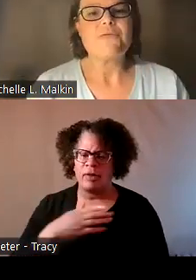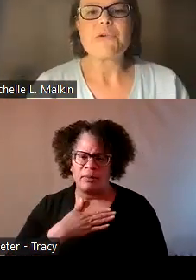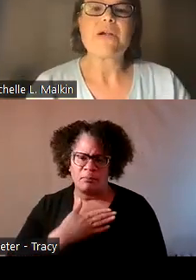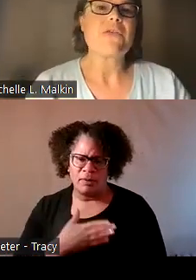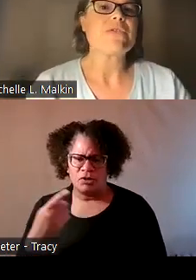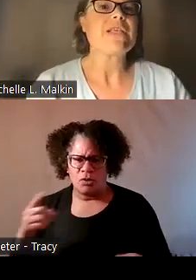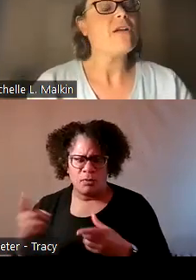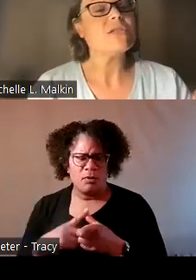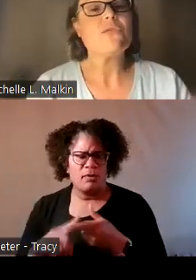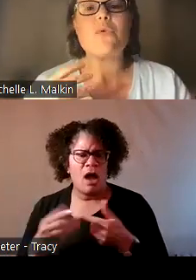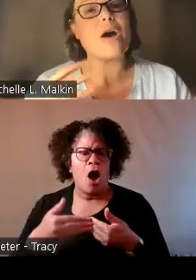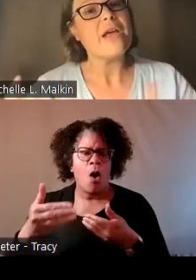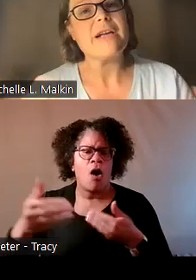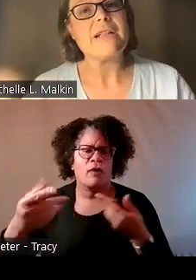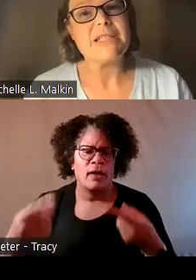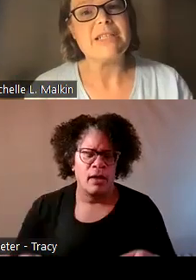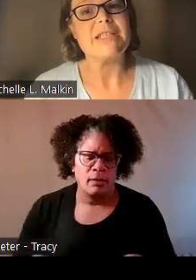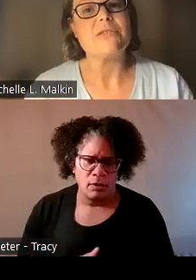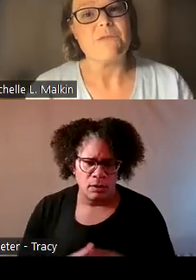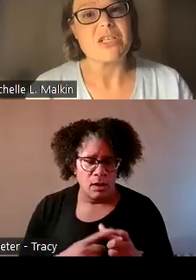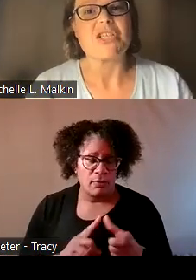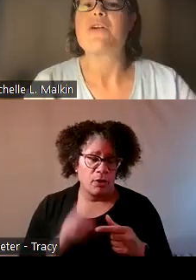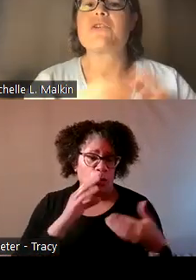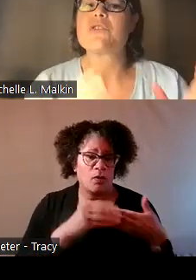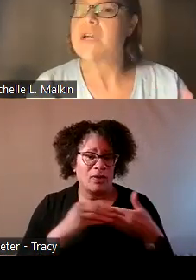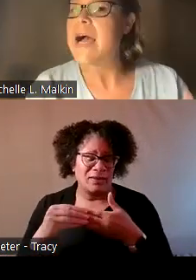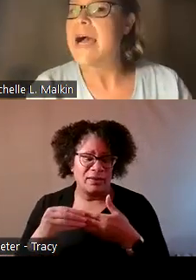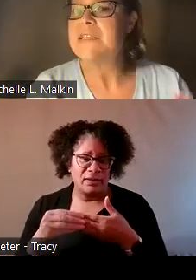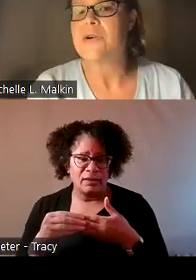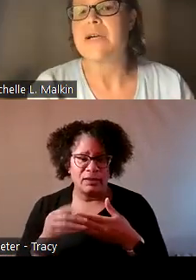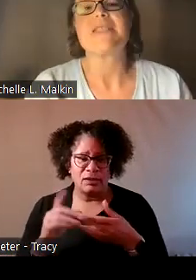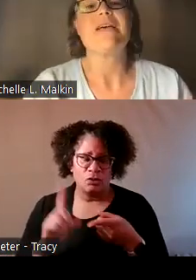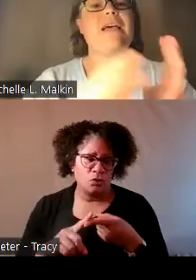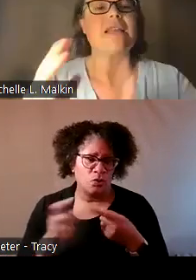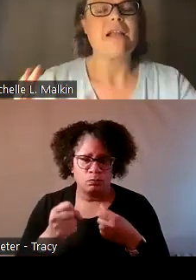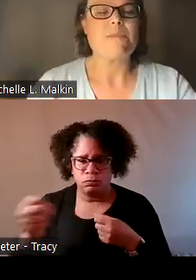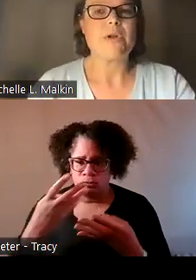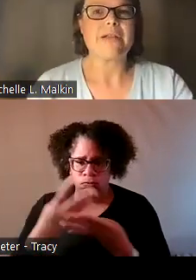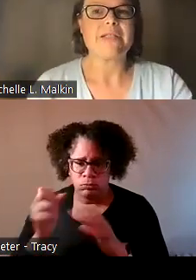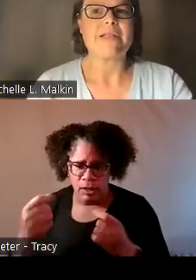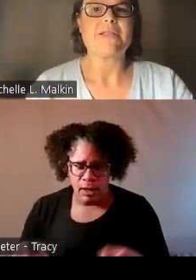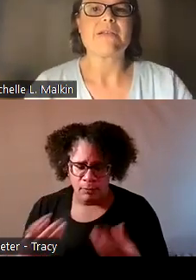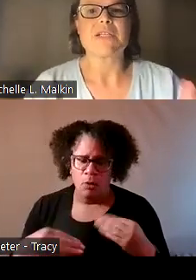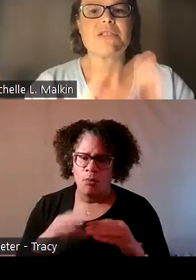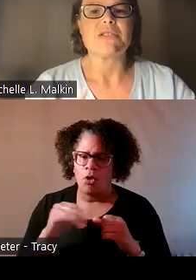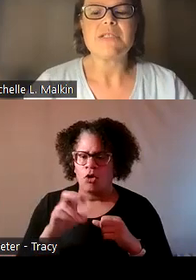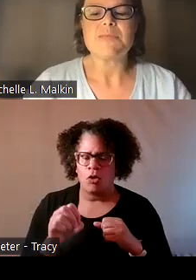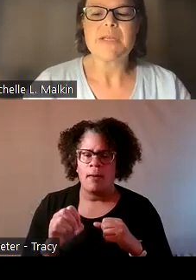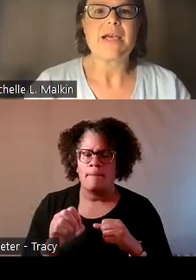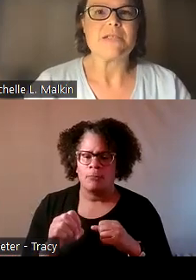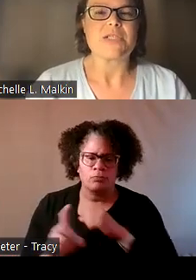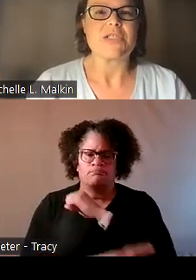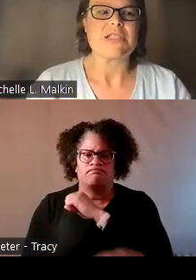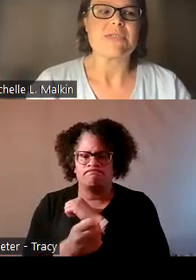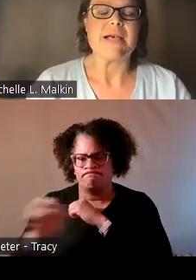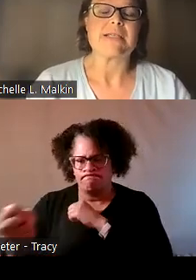and how frequent are those? And also, are they likely to lead to conviction, or are there certain kinds of crimes that are more likely to lead to conviction? So these were the